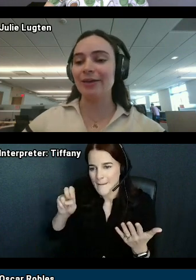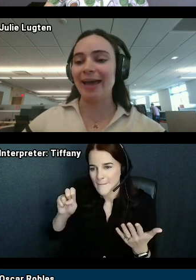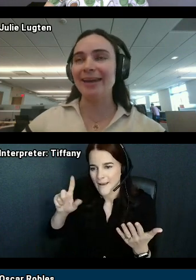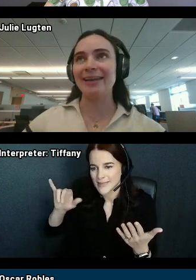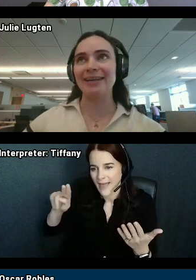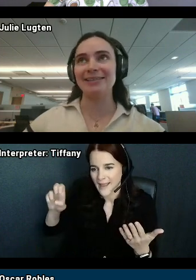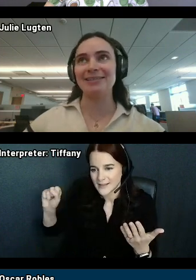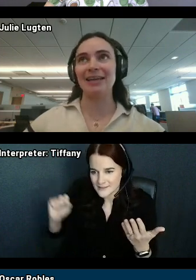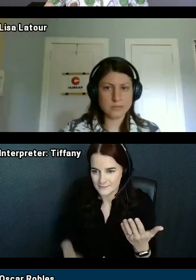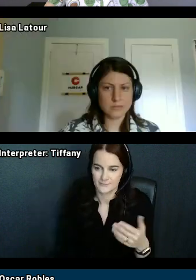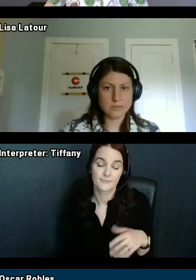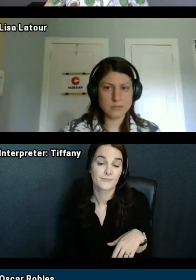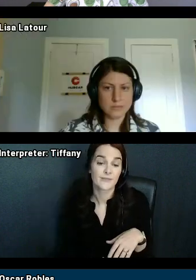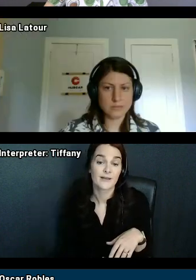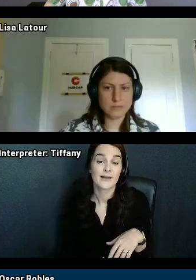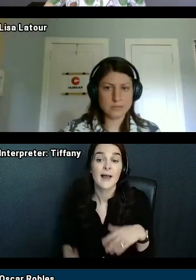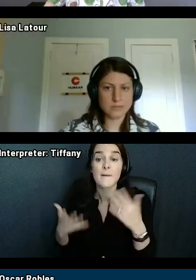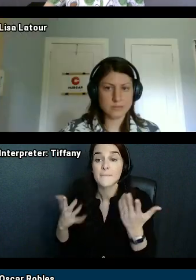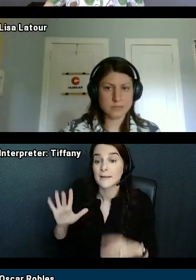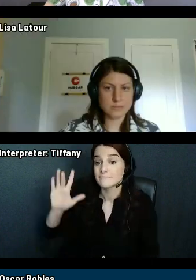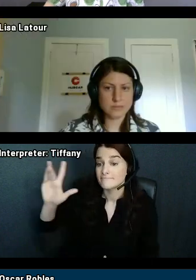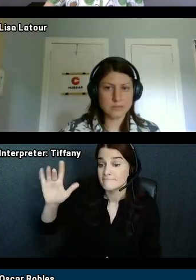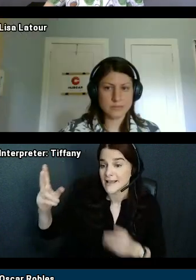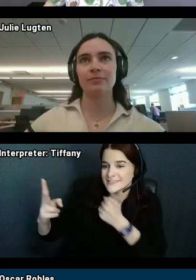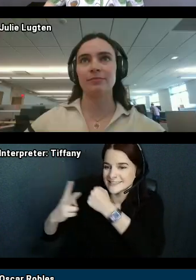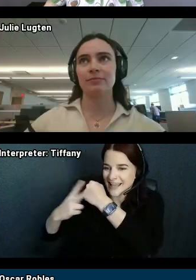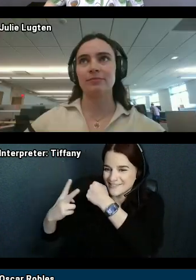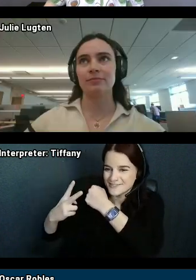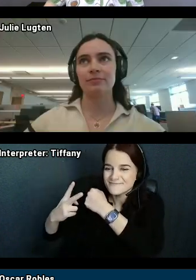Then I can go ahead and hit save up here.